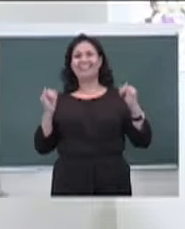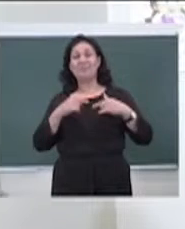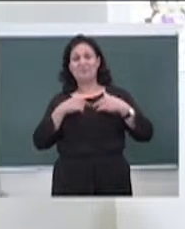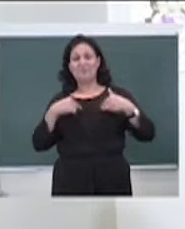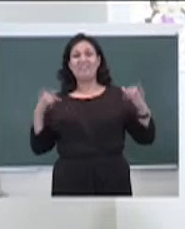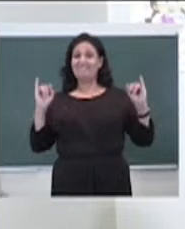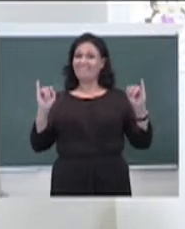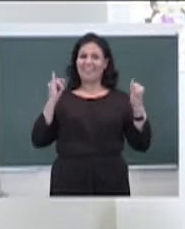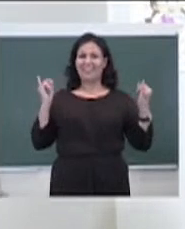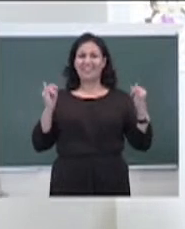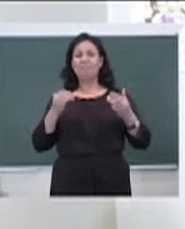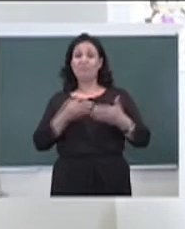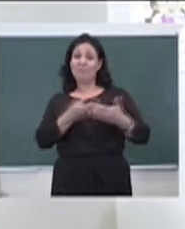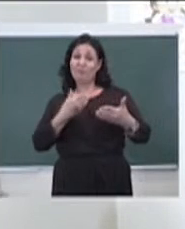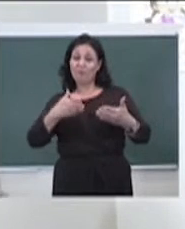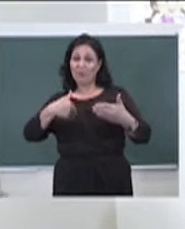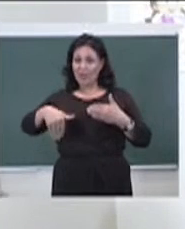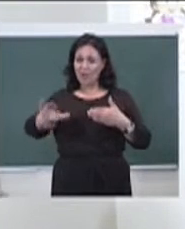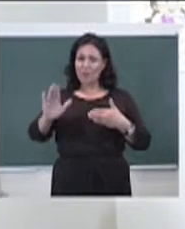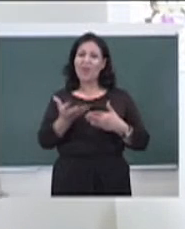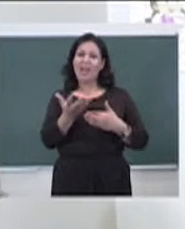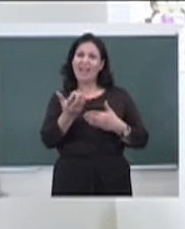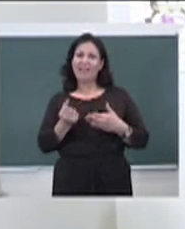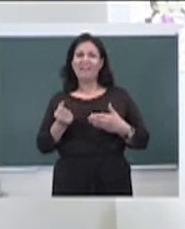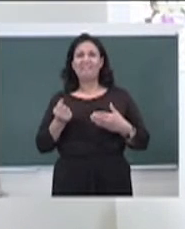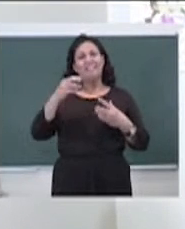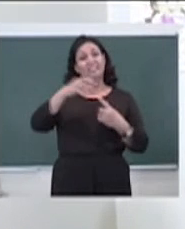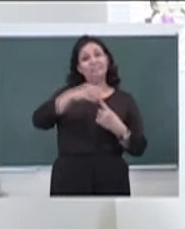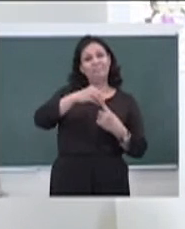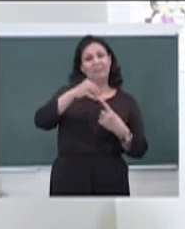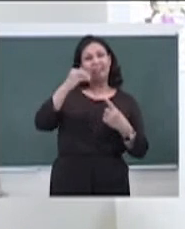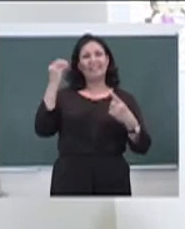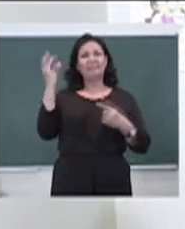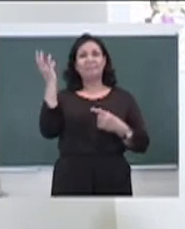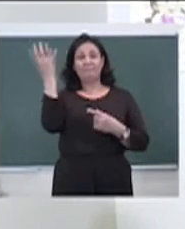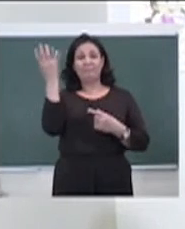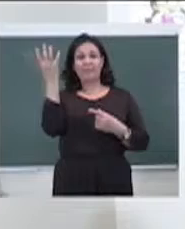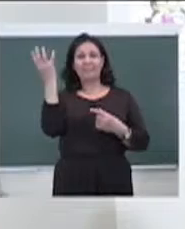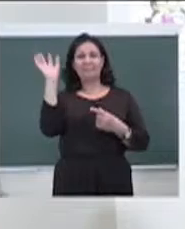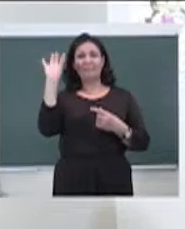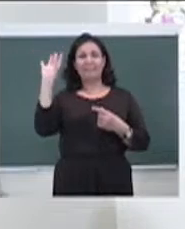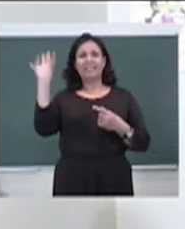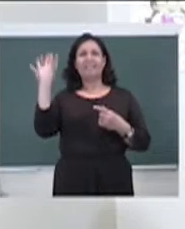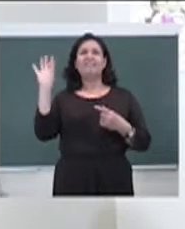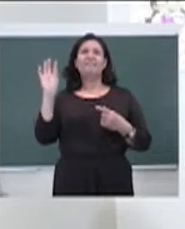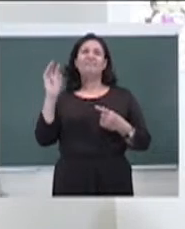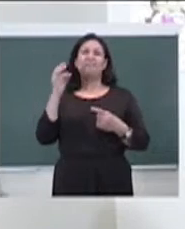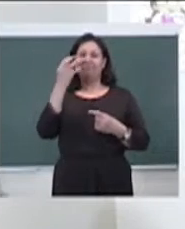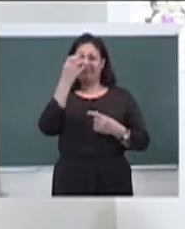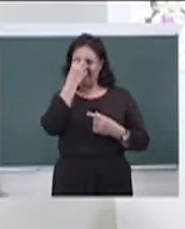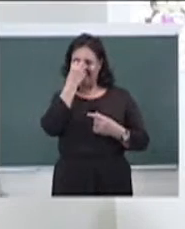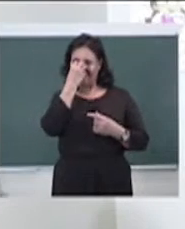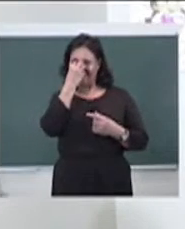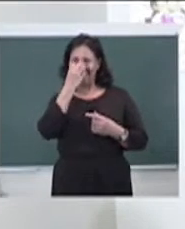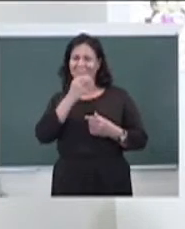we go, we have a special message from Zashi.